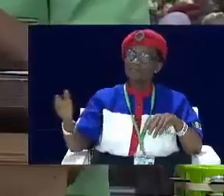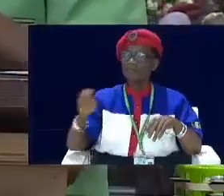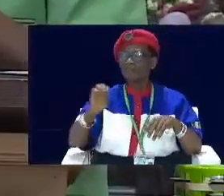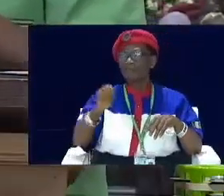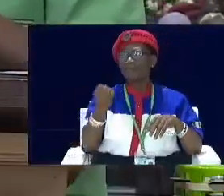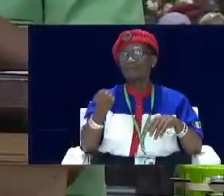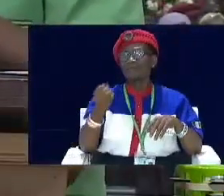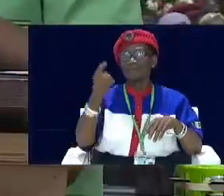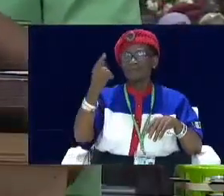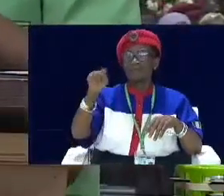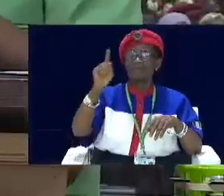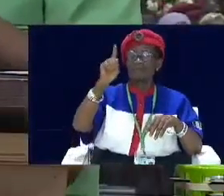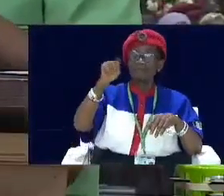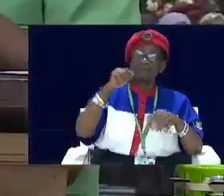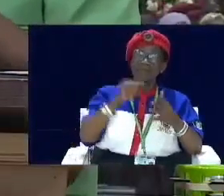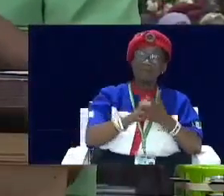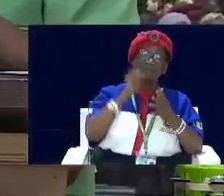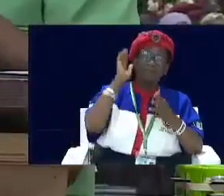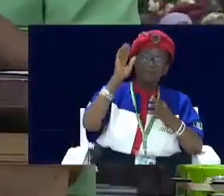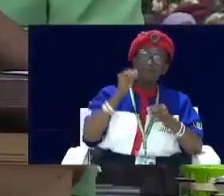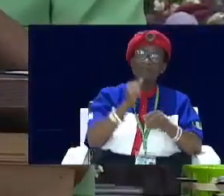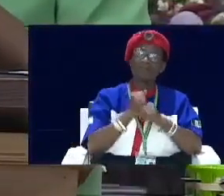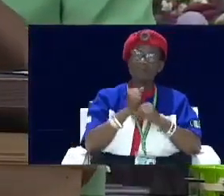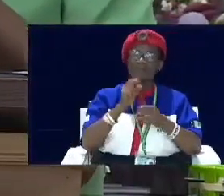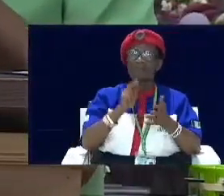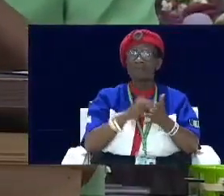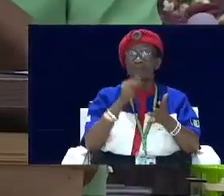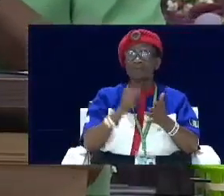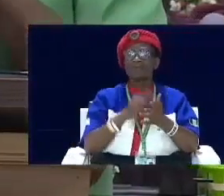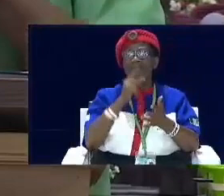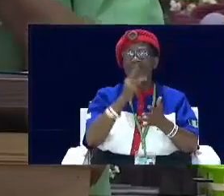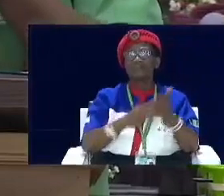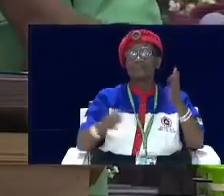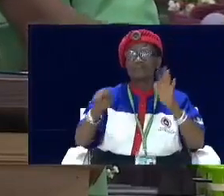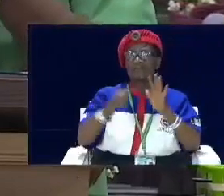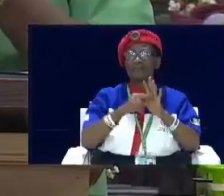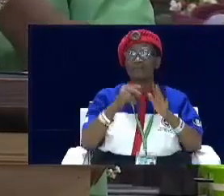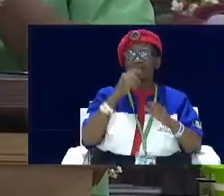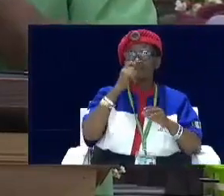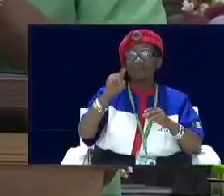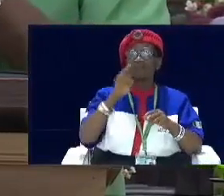who's going to get the double portion must be